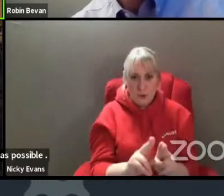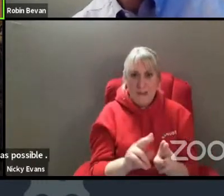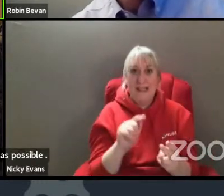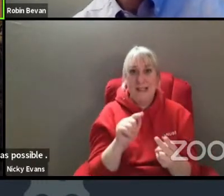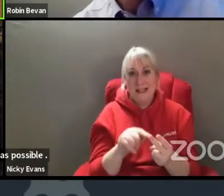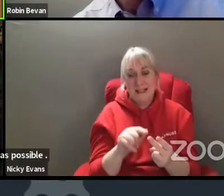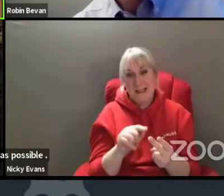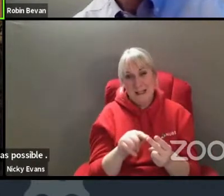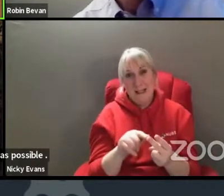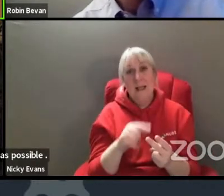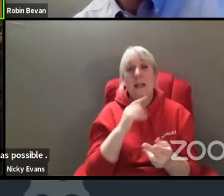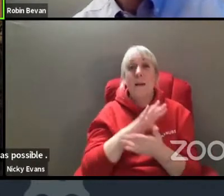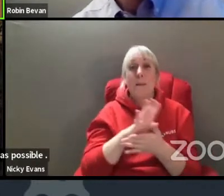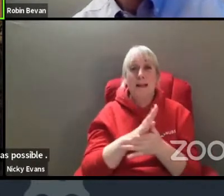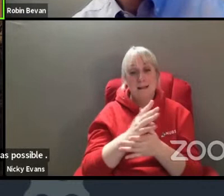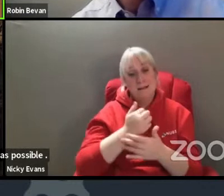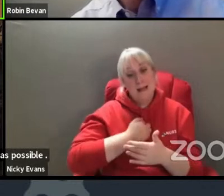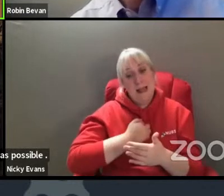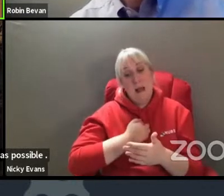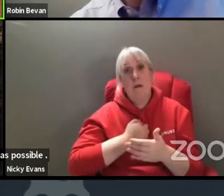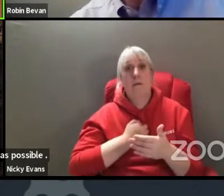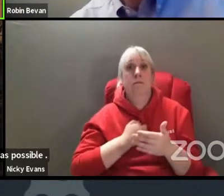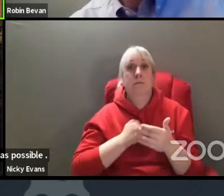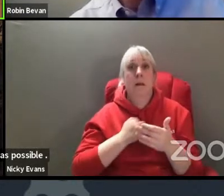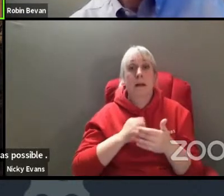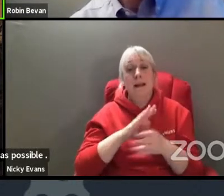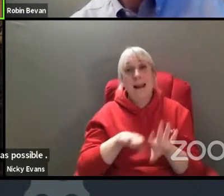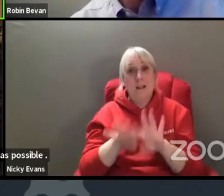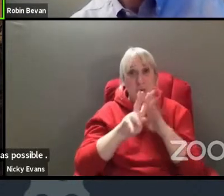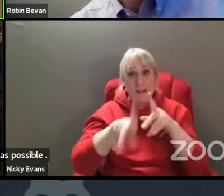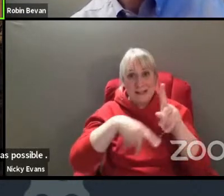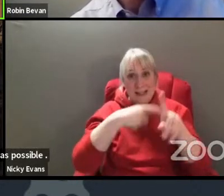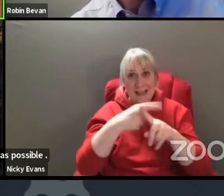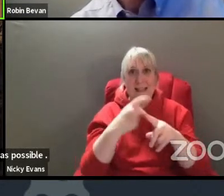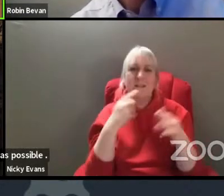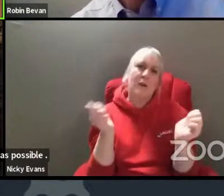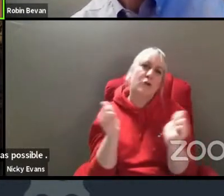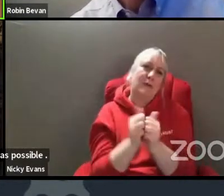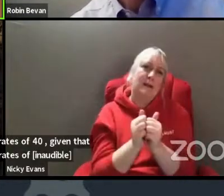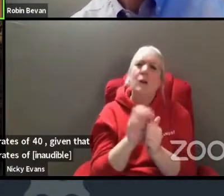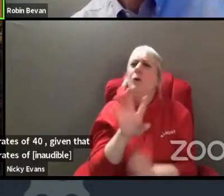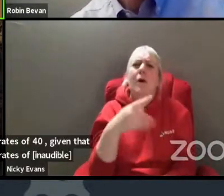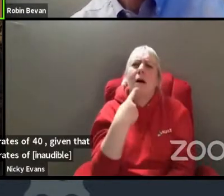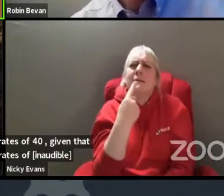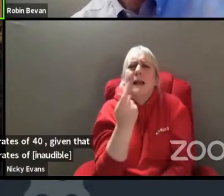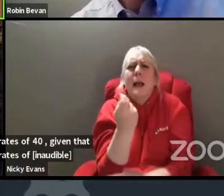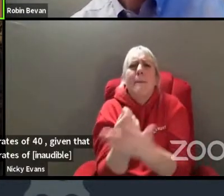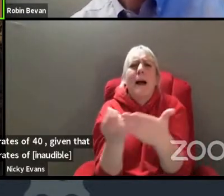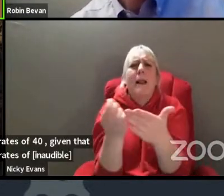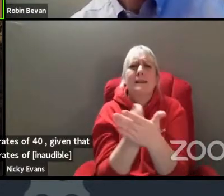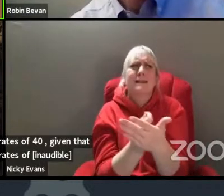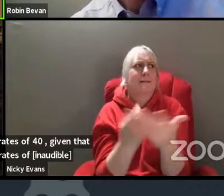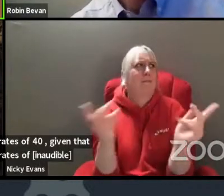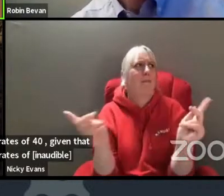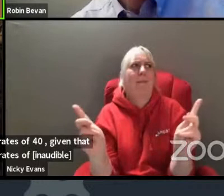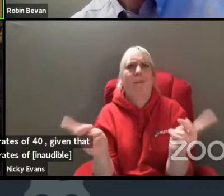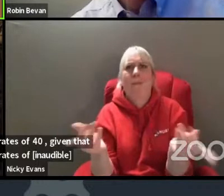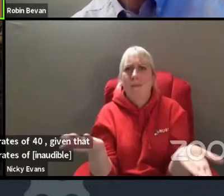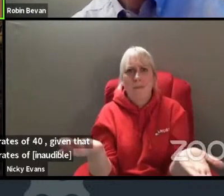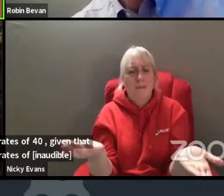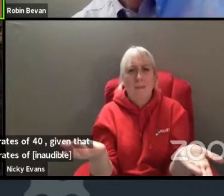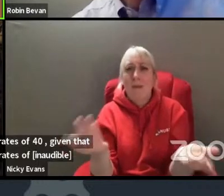the executive agreed. You know, you can't just simply say ballot and then a ballot could just take place